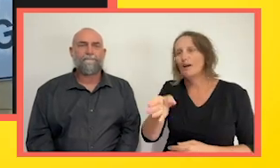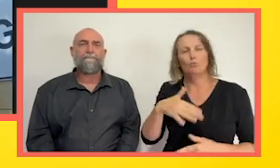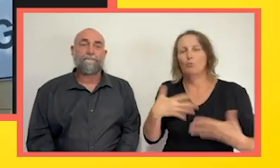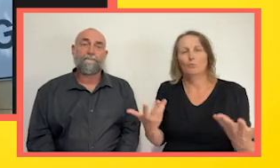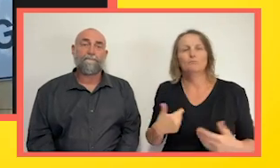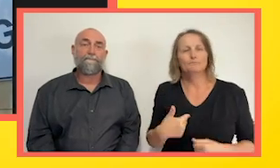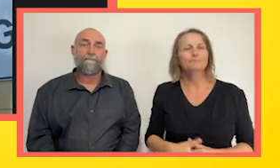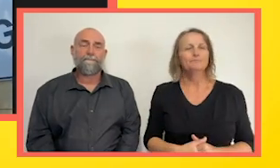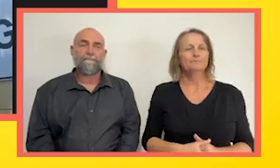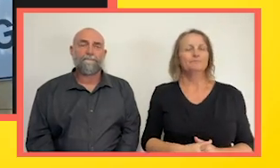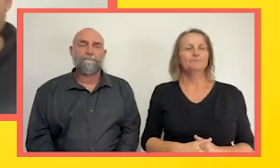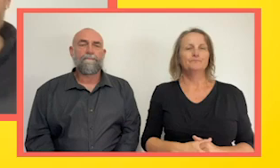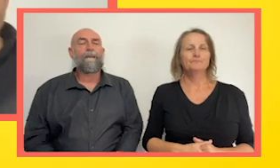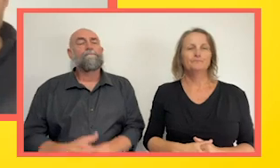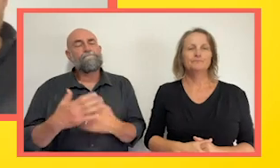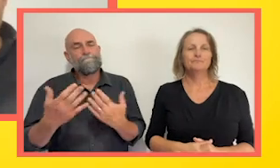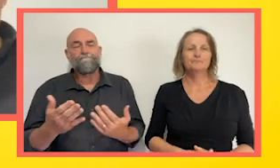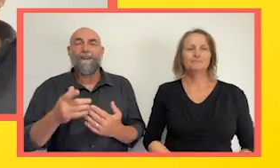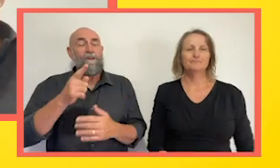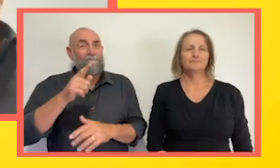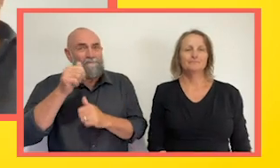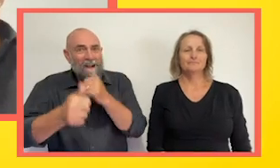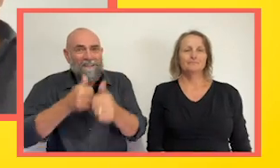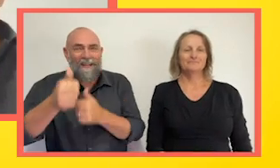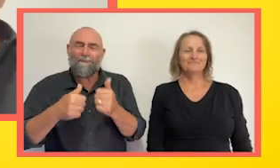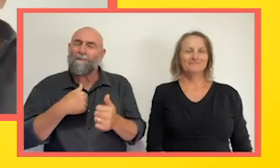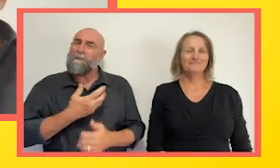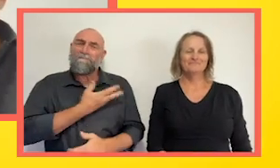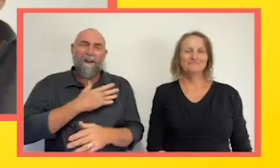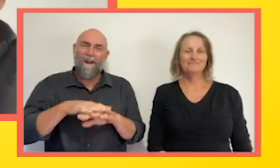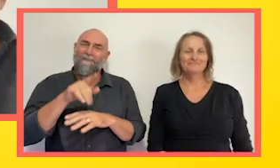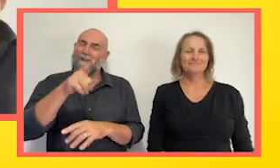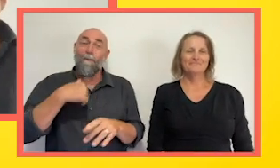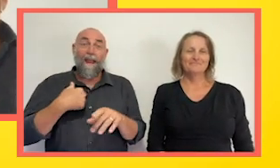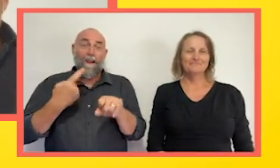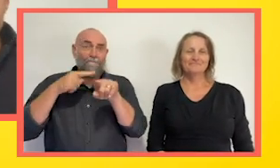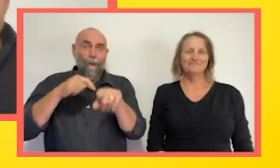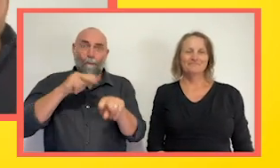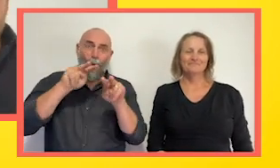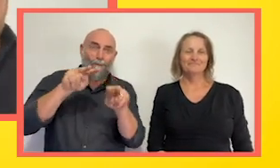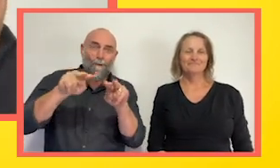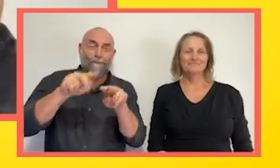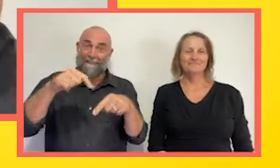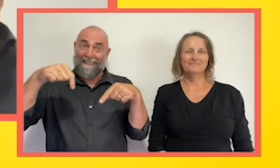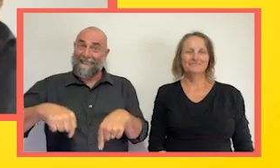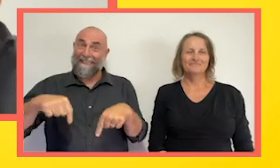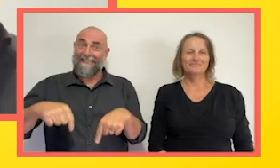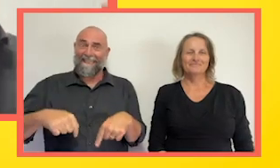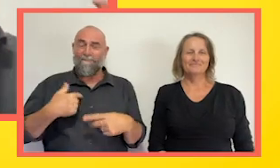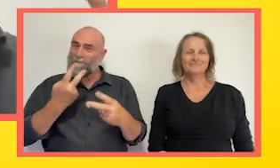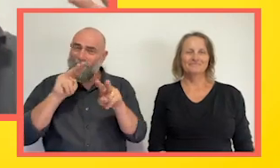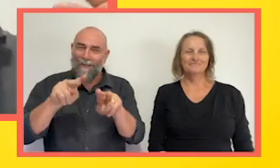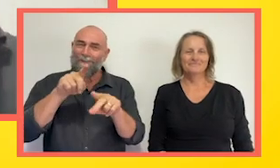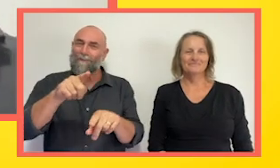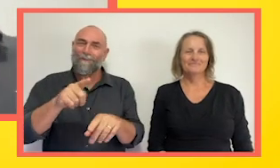period of time. Yeah, Michel, congratulations. We're so proud of you. We're following everything that you do here at You Little Ripper.